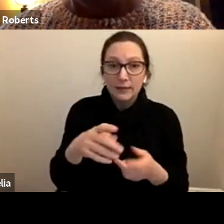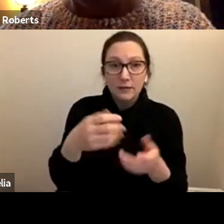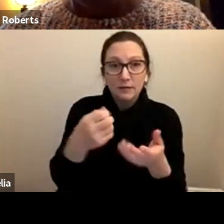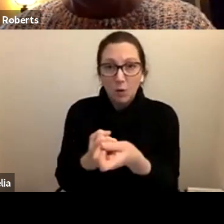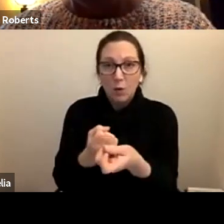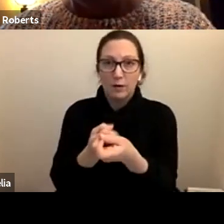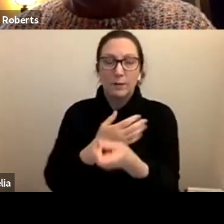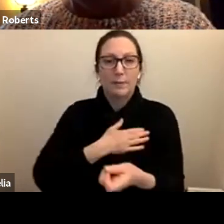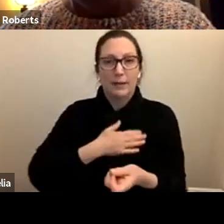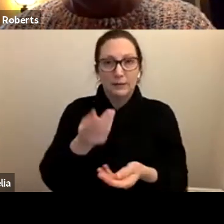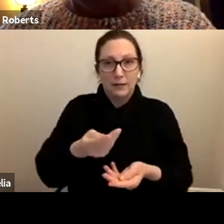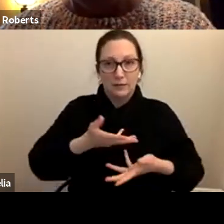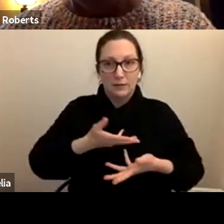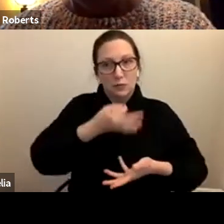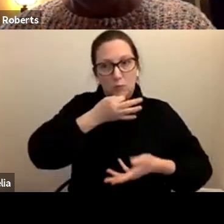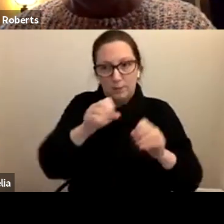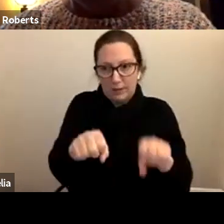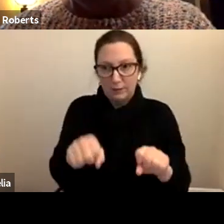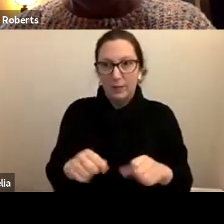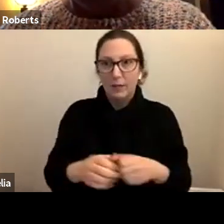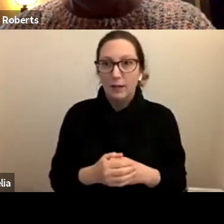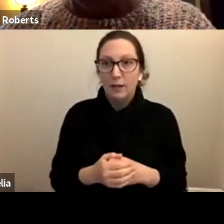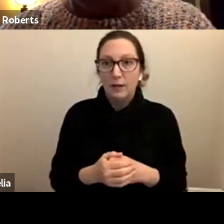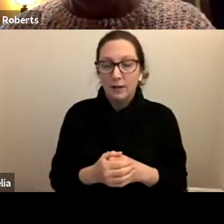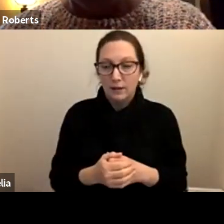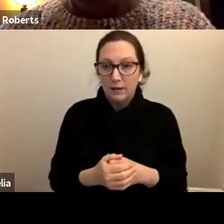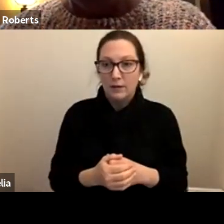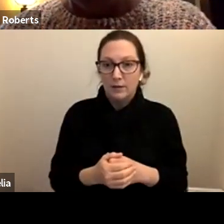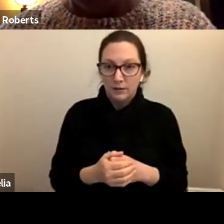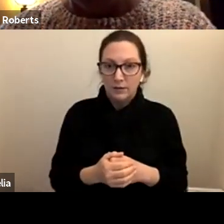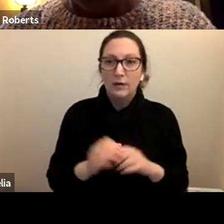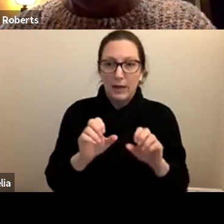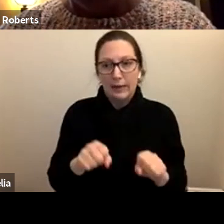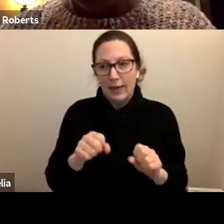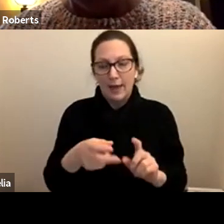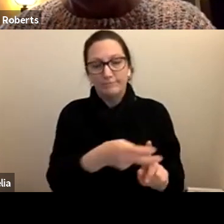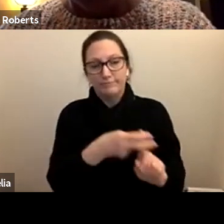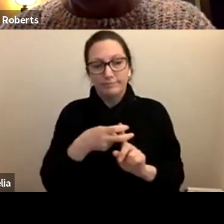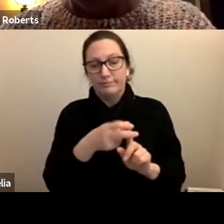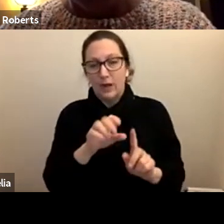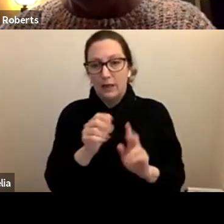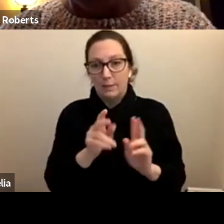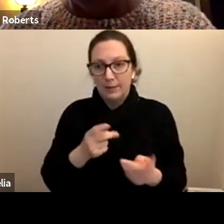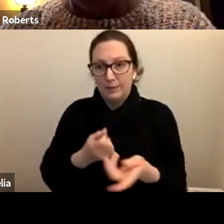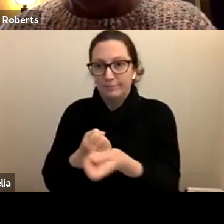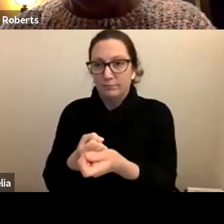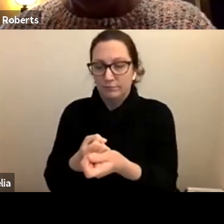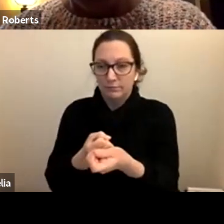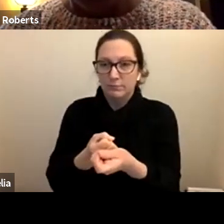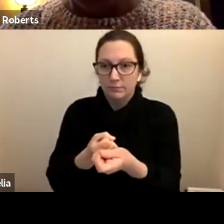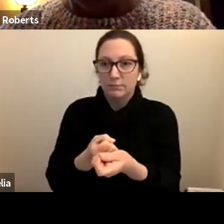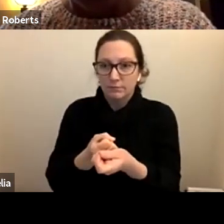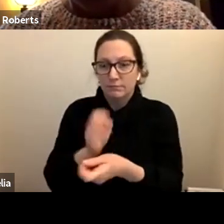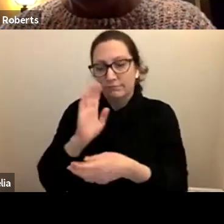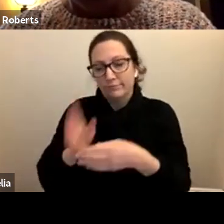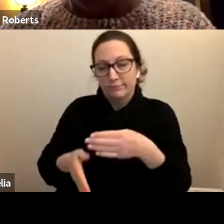again, please let me know as soon as possible, so that additional supports can be secured in order to get the information